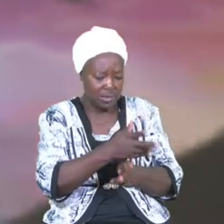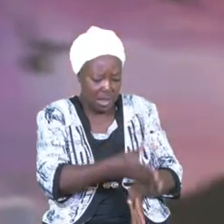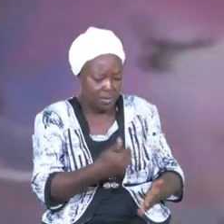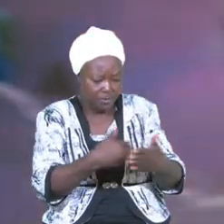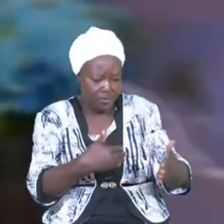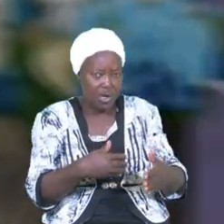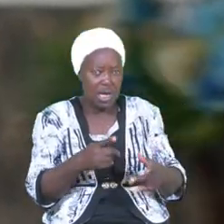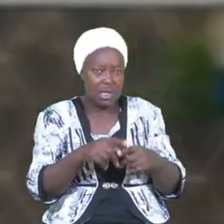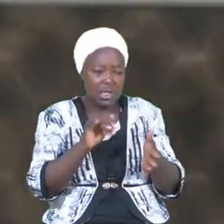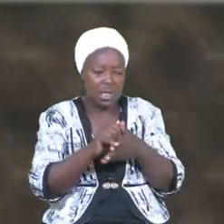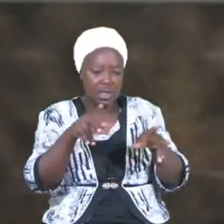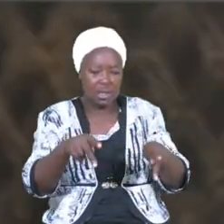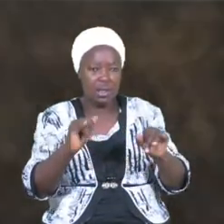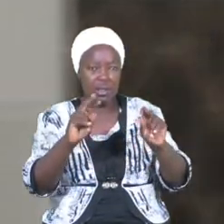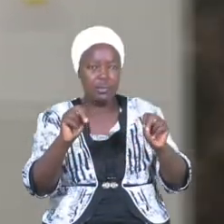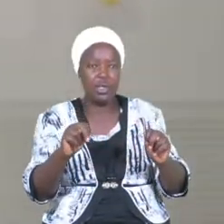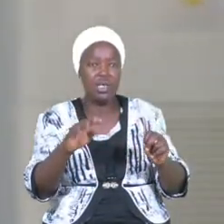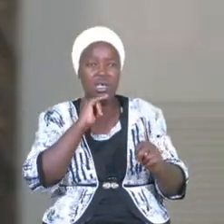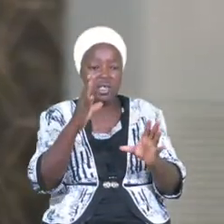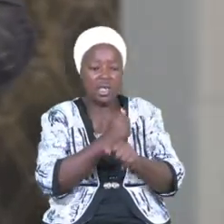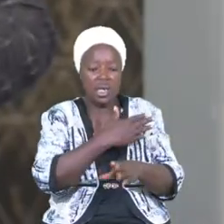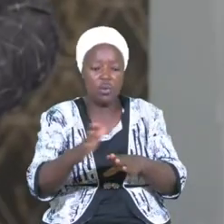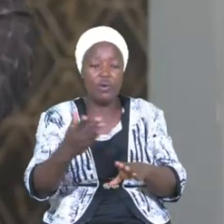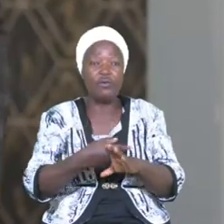pain is taken away from your life.